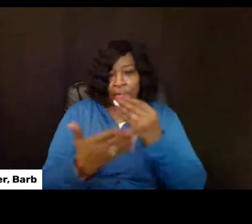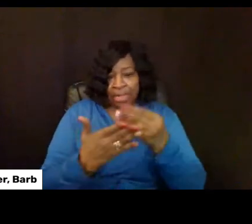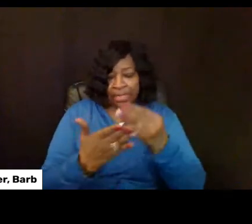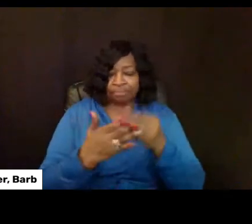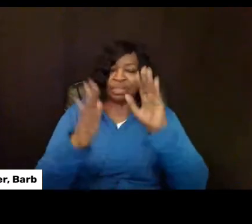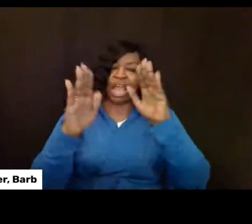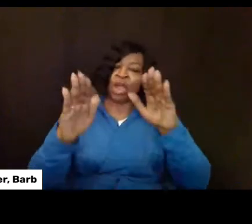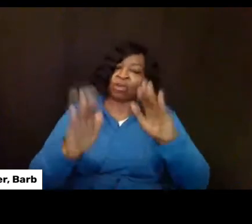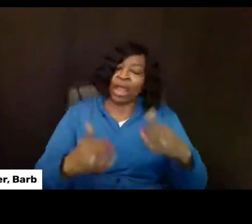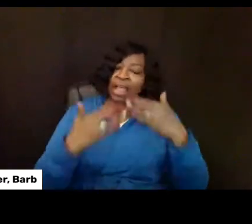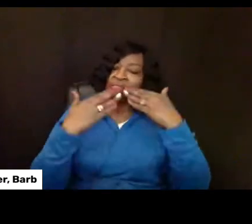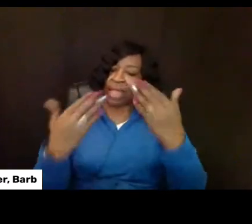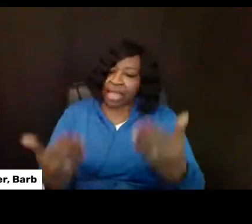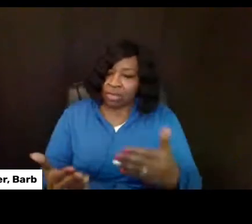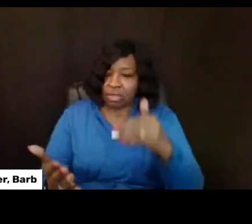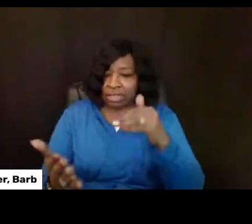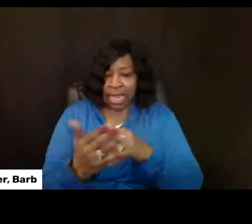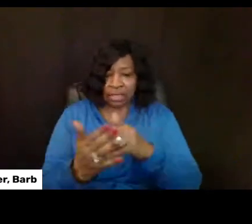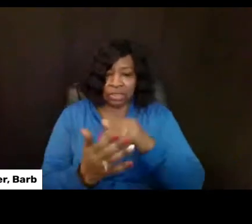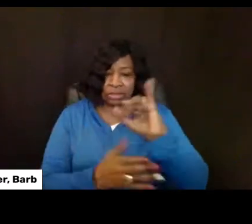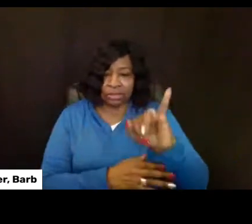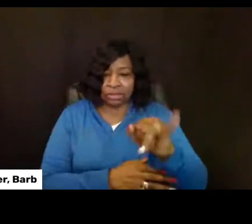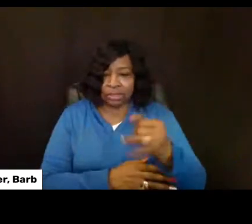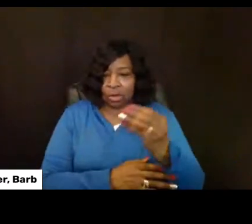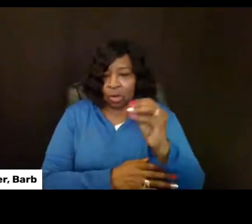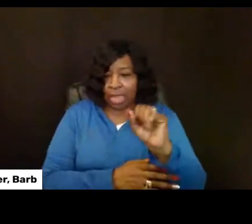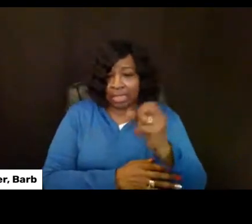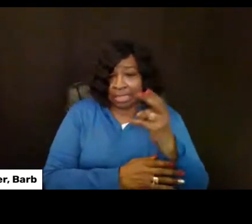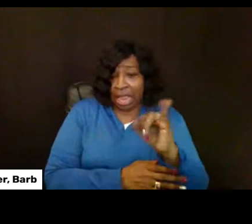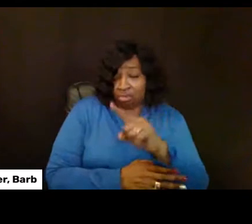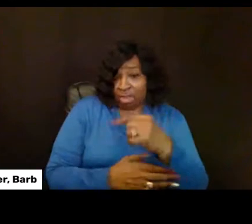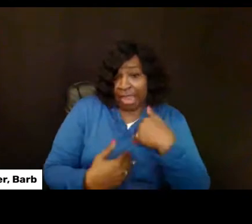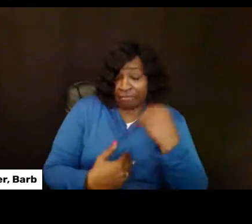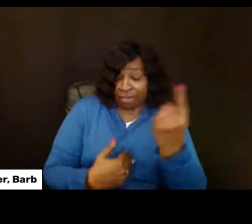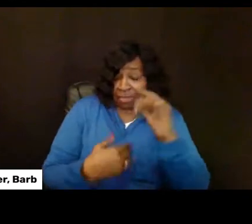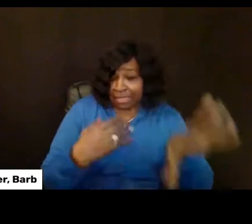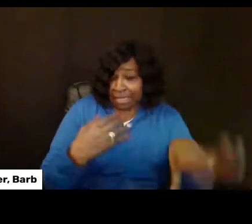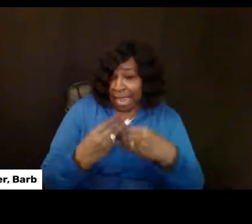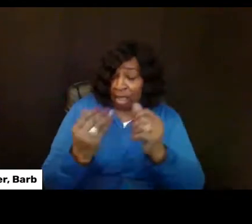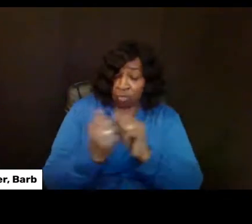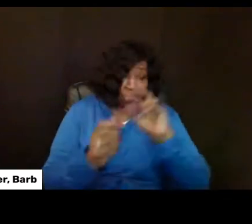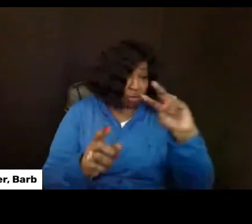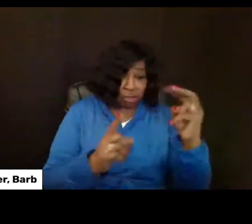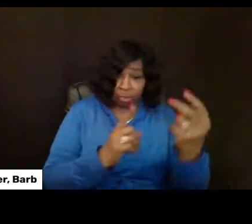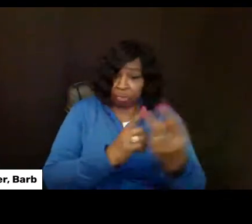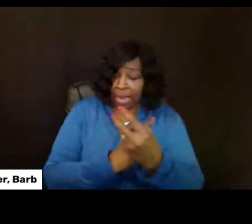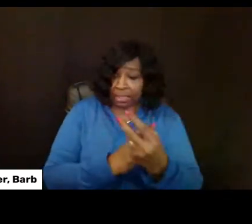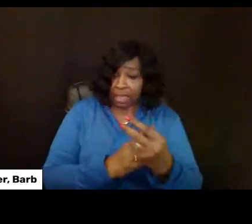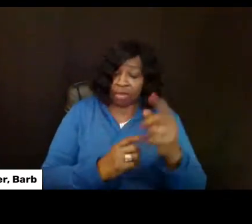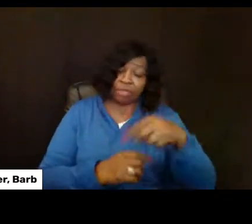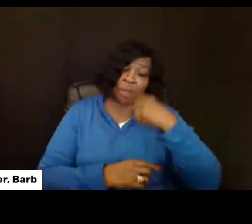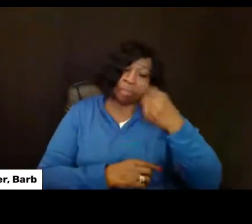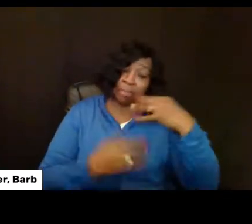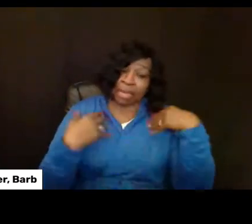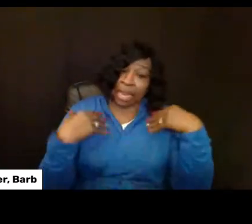Great, thank you. Dr. Yoshi, do you have anything to add on and with the perspective of the public health arena in Cook